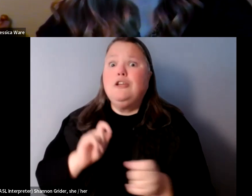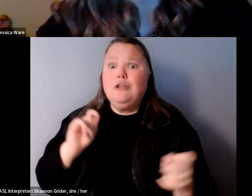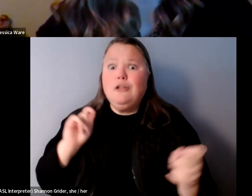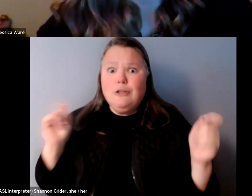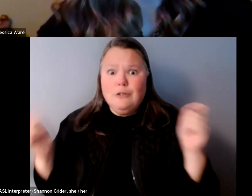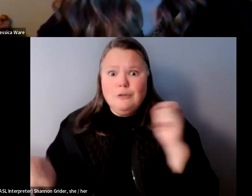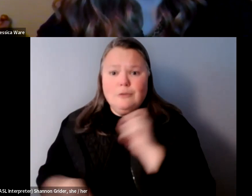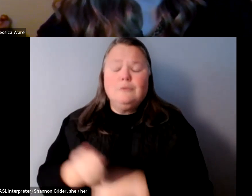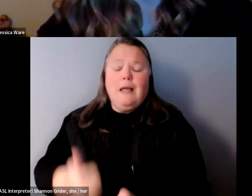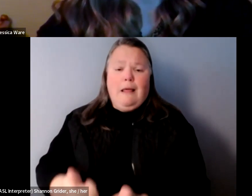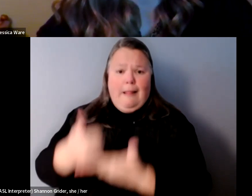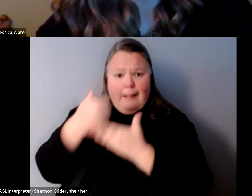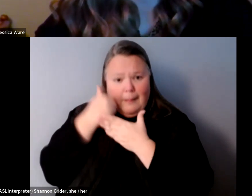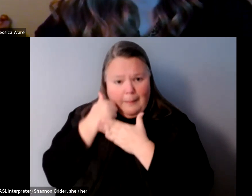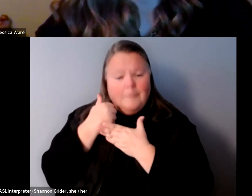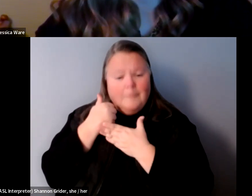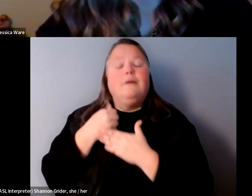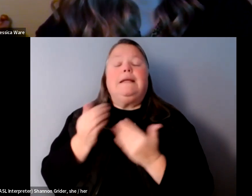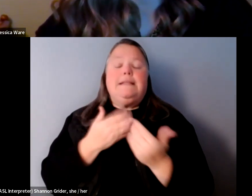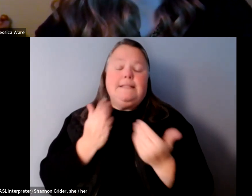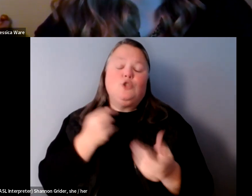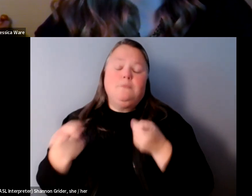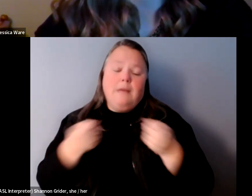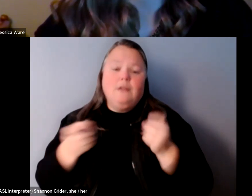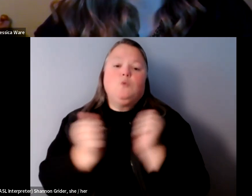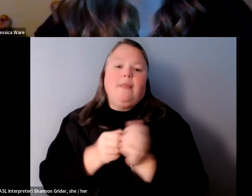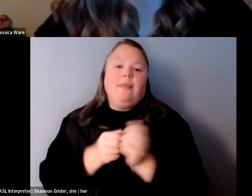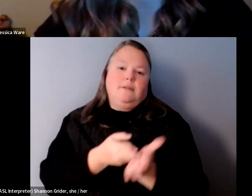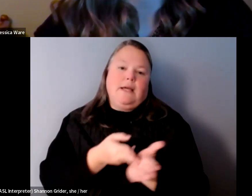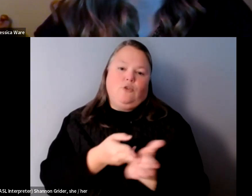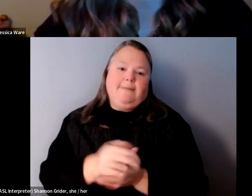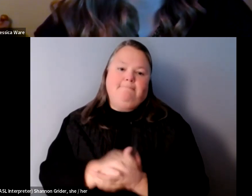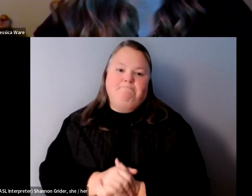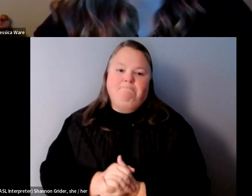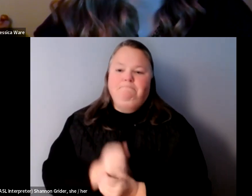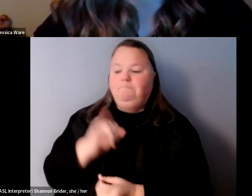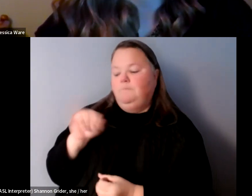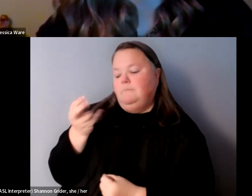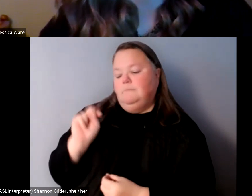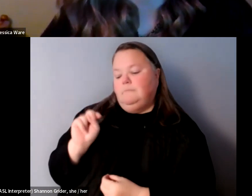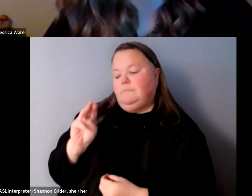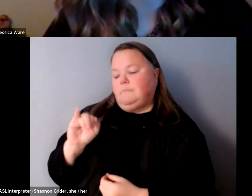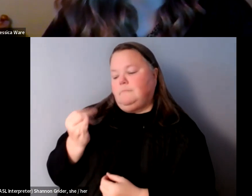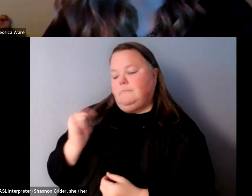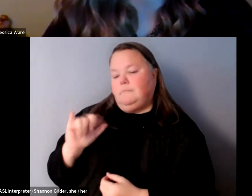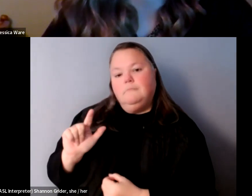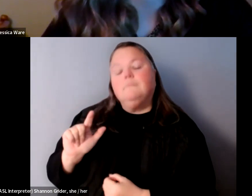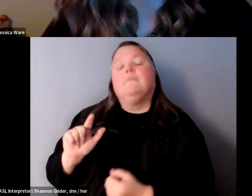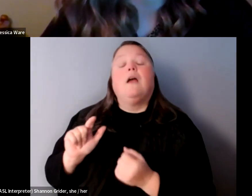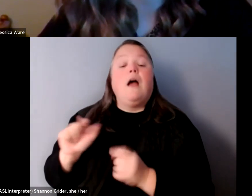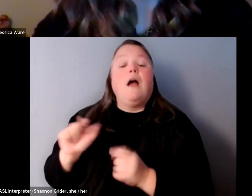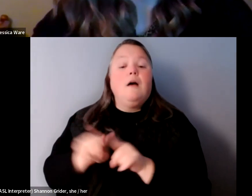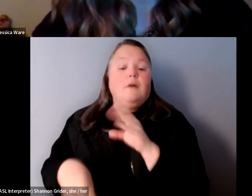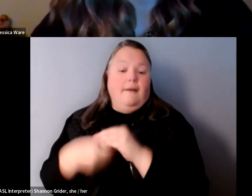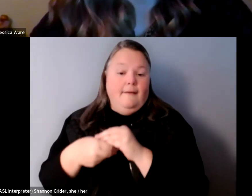in our ability to manage it with integrity. And that a large part of that, I'll add to that, Barb, is that